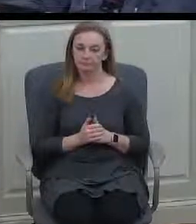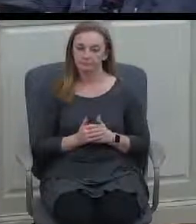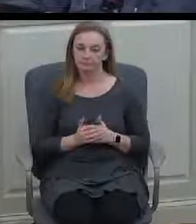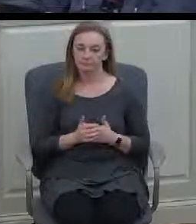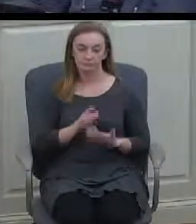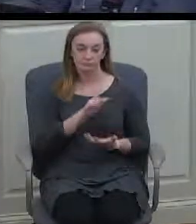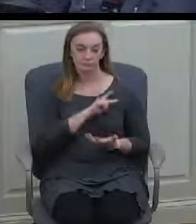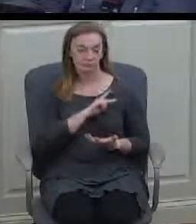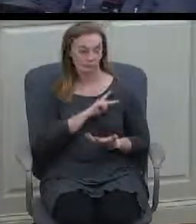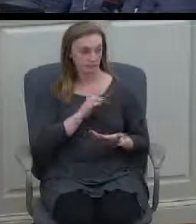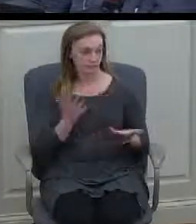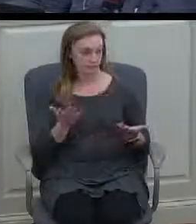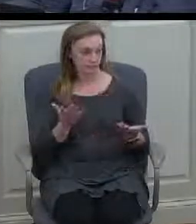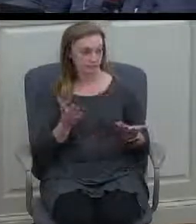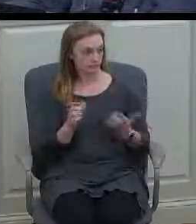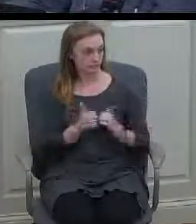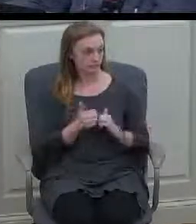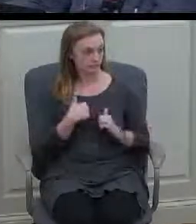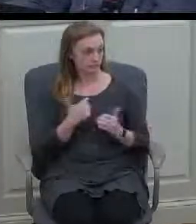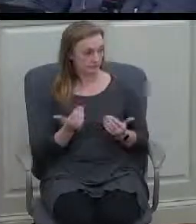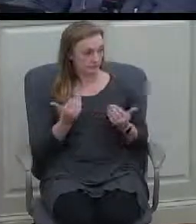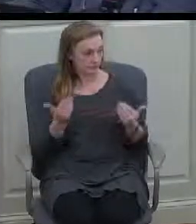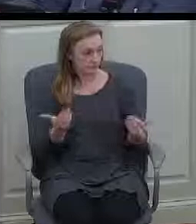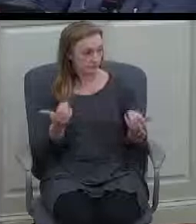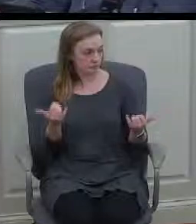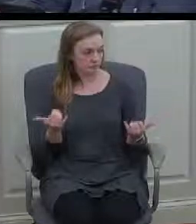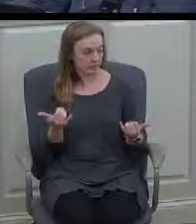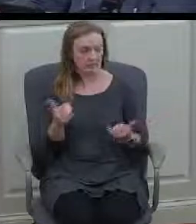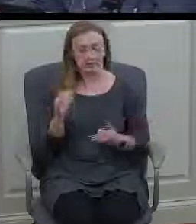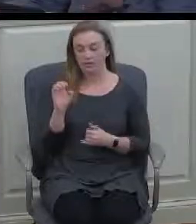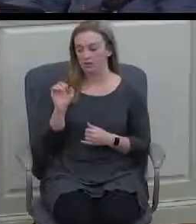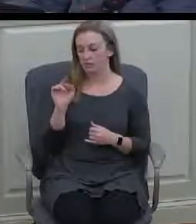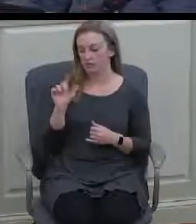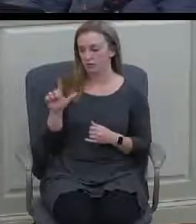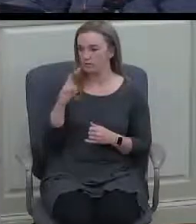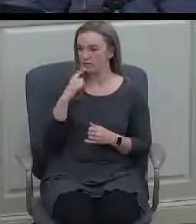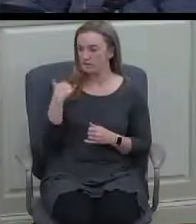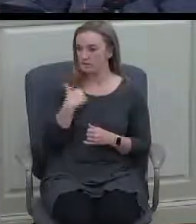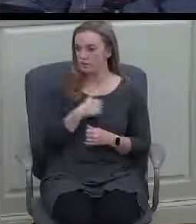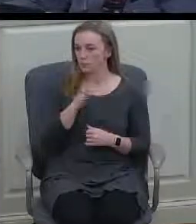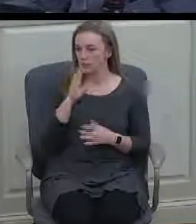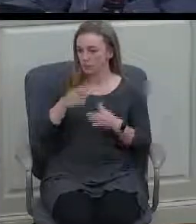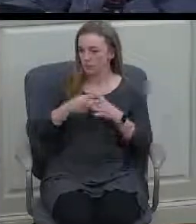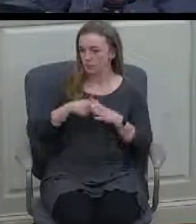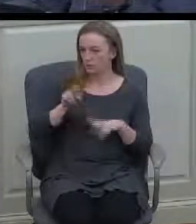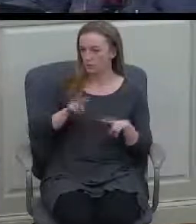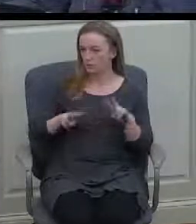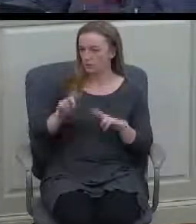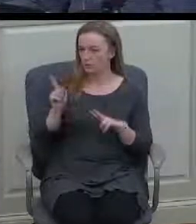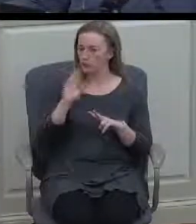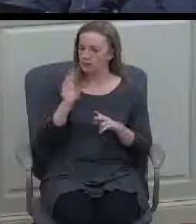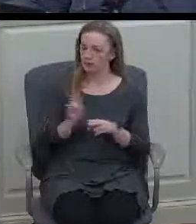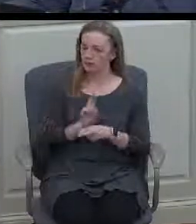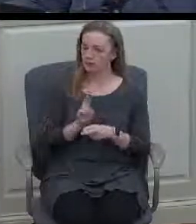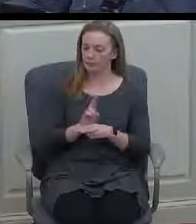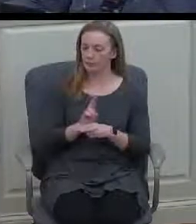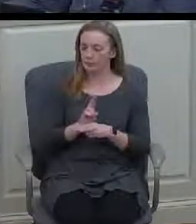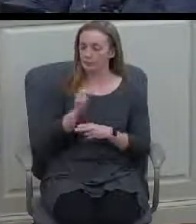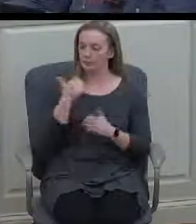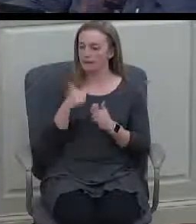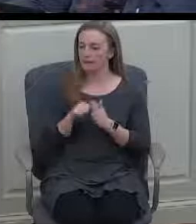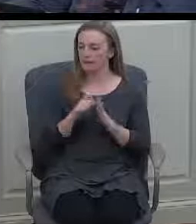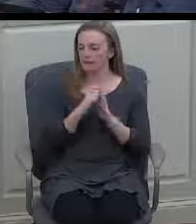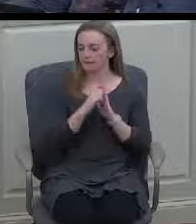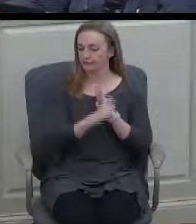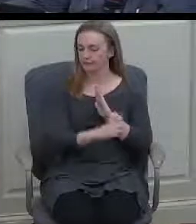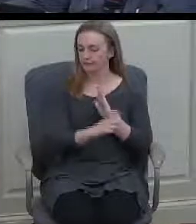Now, how do we go forth from here? We will start to look at where we employ it, whether it be letterhead. We'll develop those